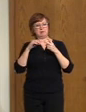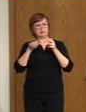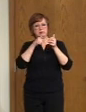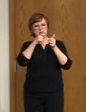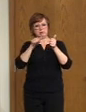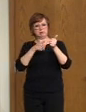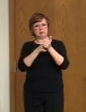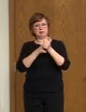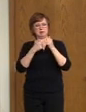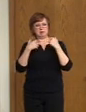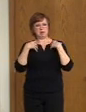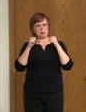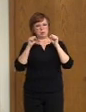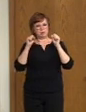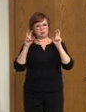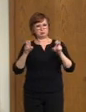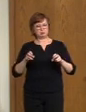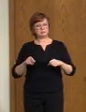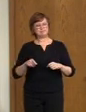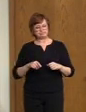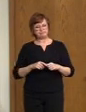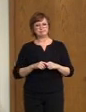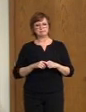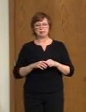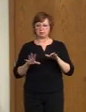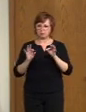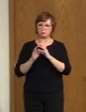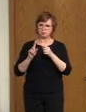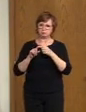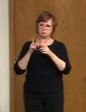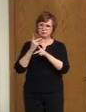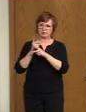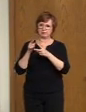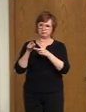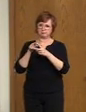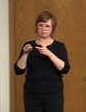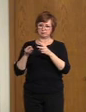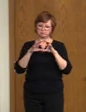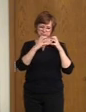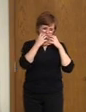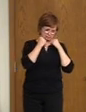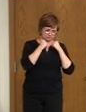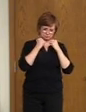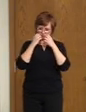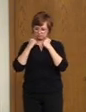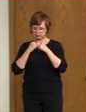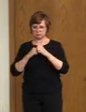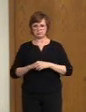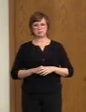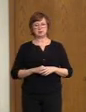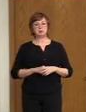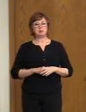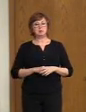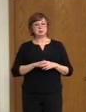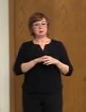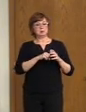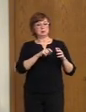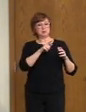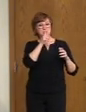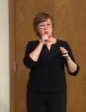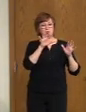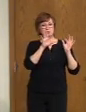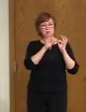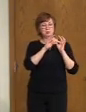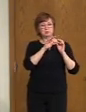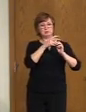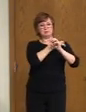as the vaccination proceeds, starting with the most vulnerable and frontline healthcare providers who care for the most vulnerable, hopefully, like